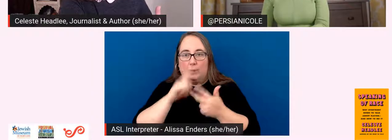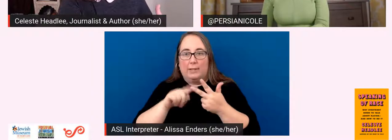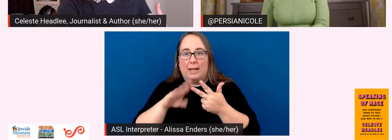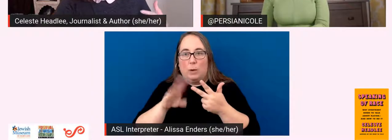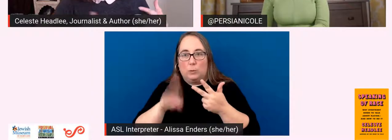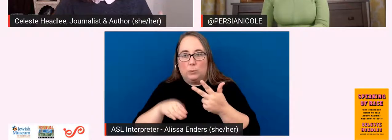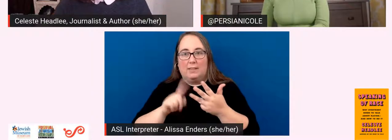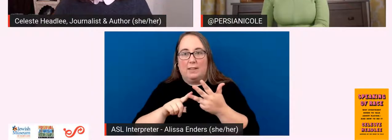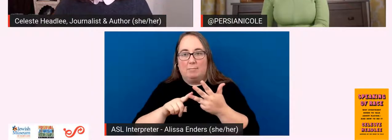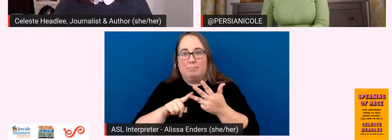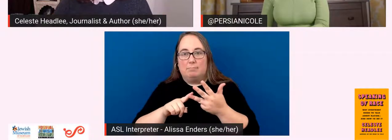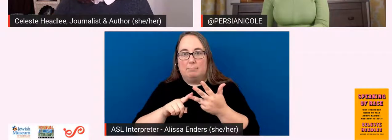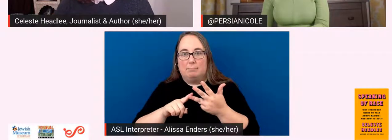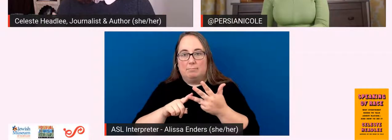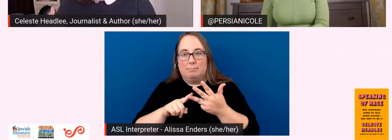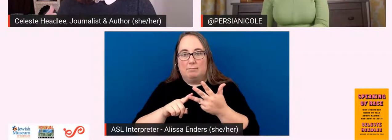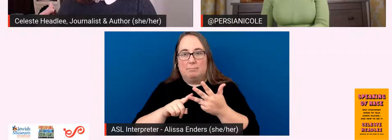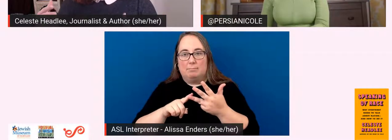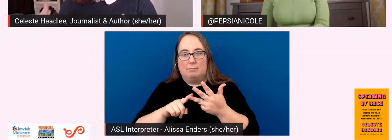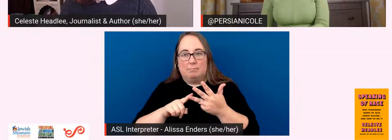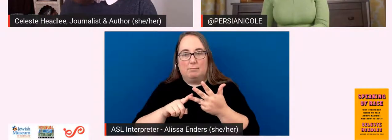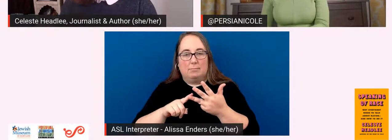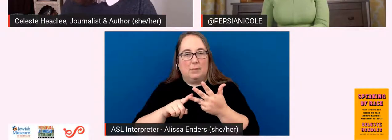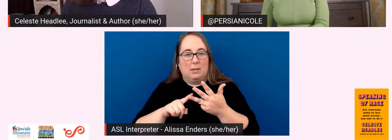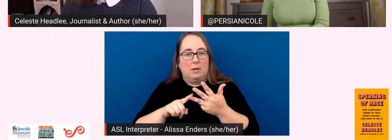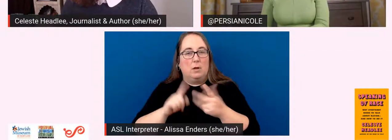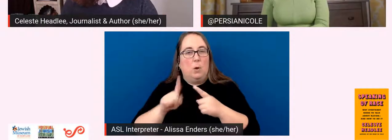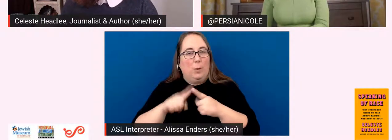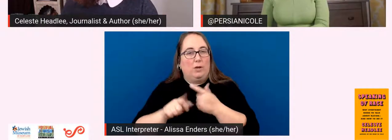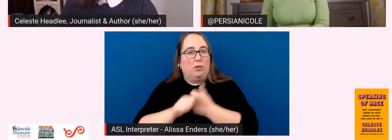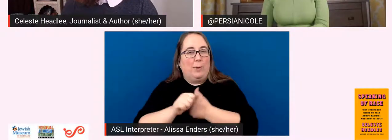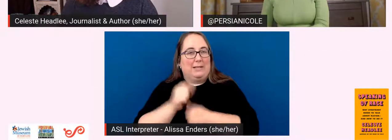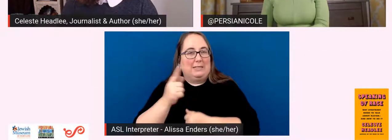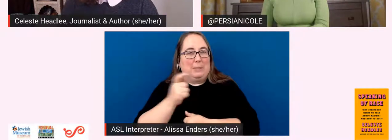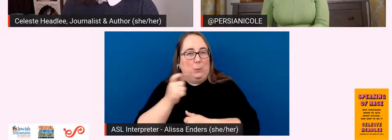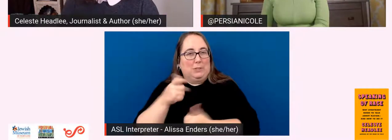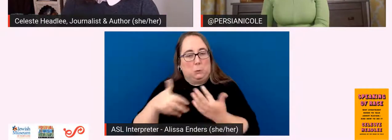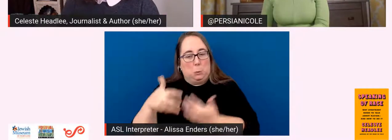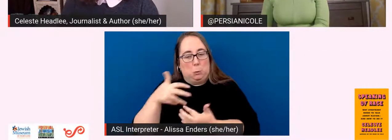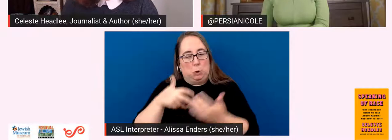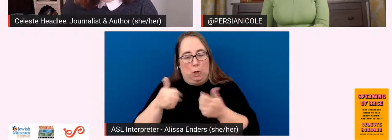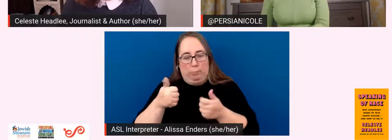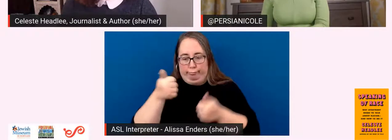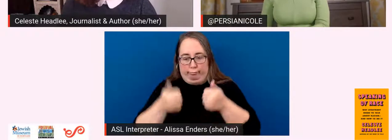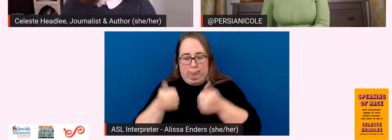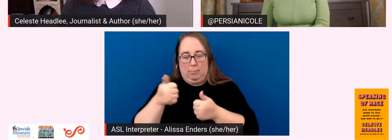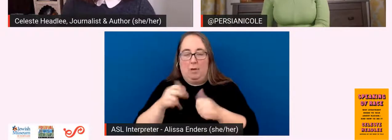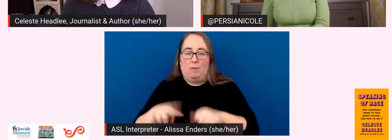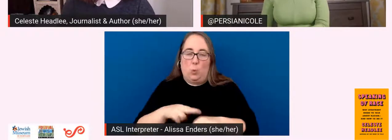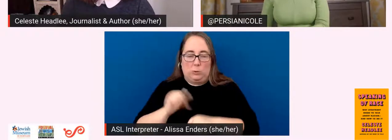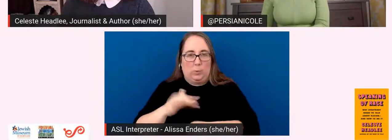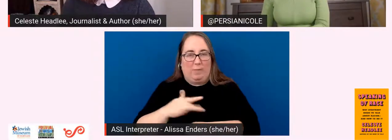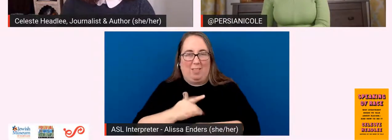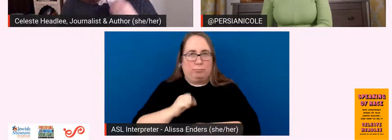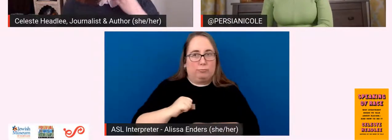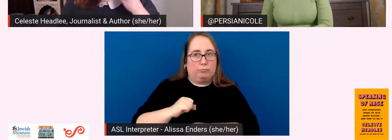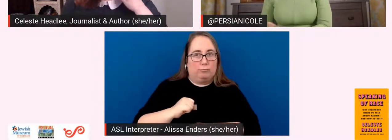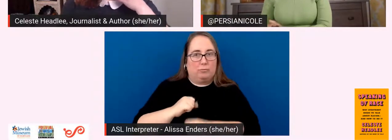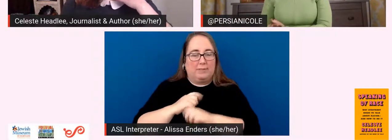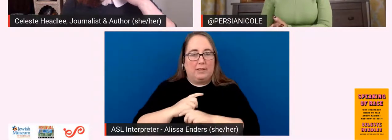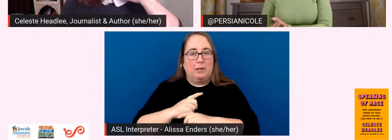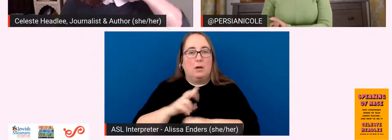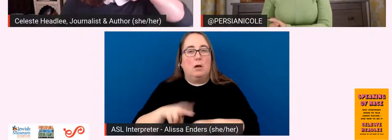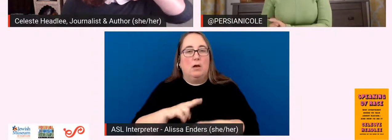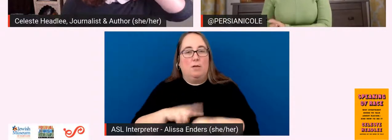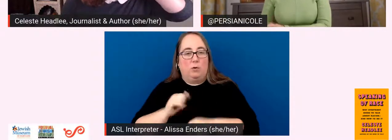Mm-hmm. So if you think about it that way, when you are threatening someone's social standing, of course they will become defensive. Of